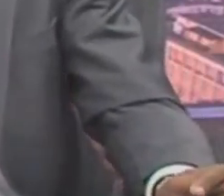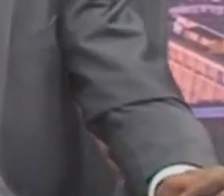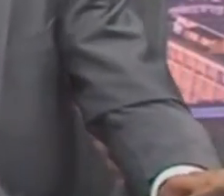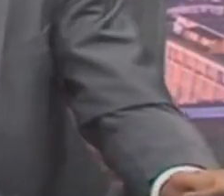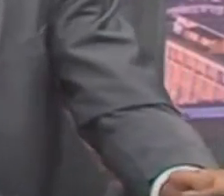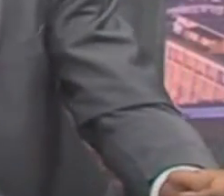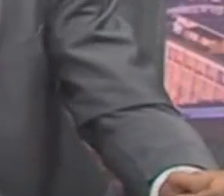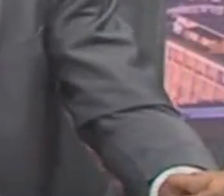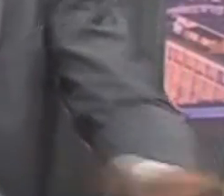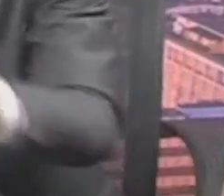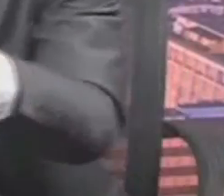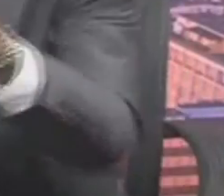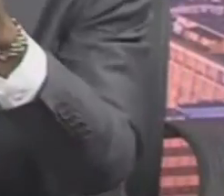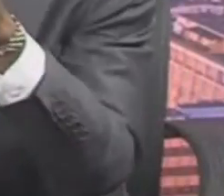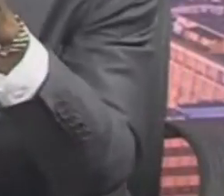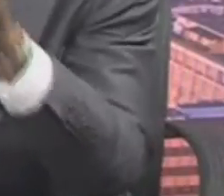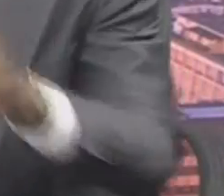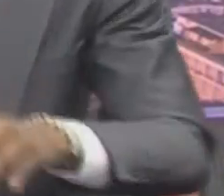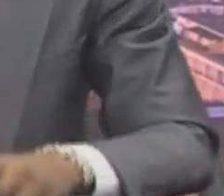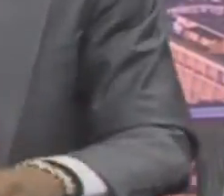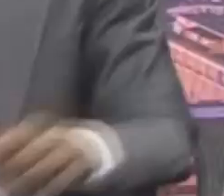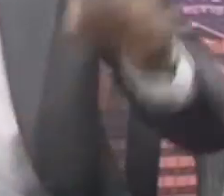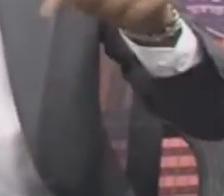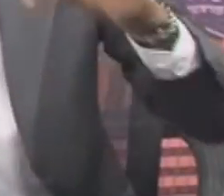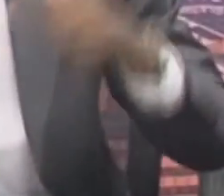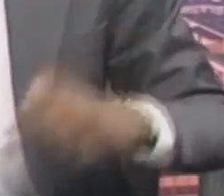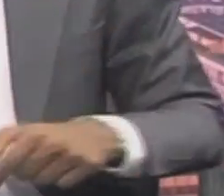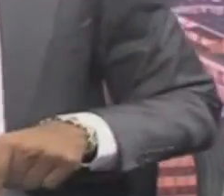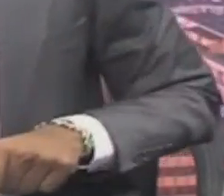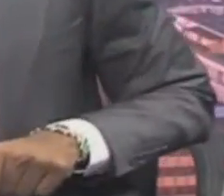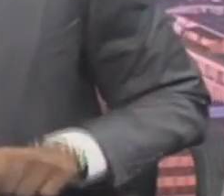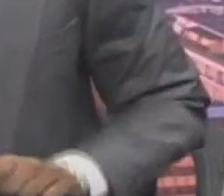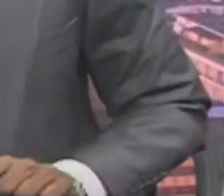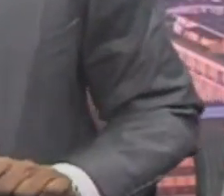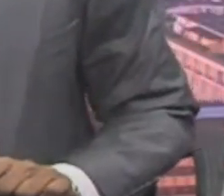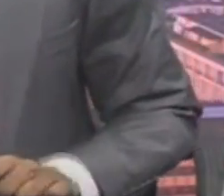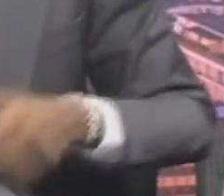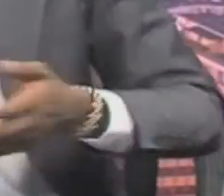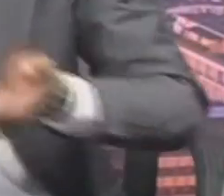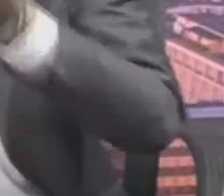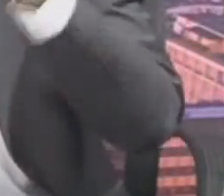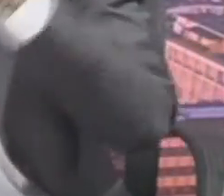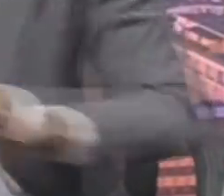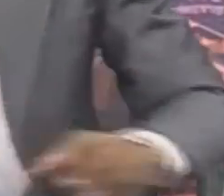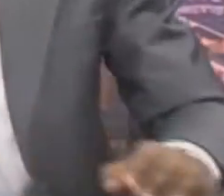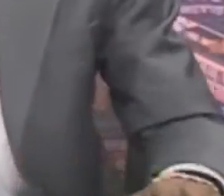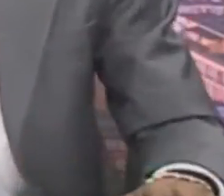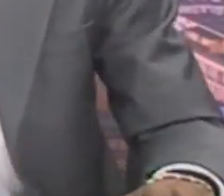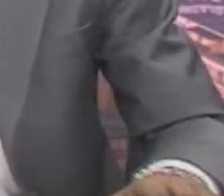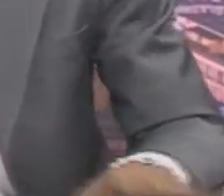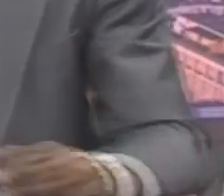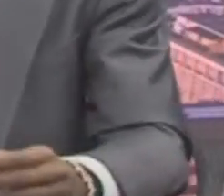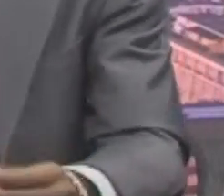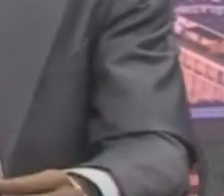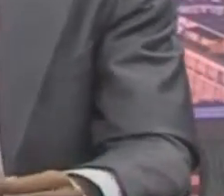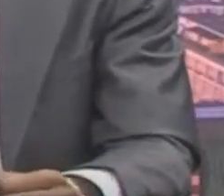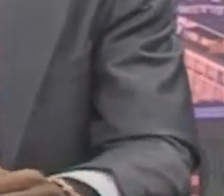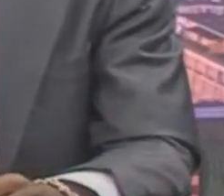large family. Kwanza Miguna is a unique last born. He's the only last born najua haelewani na baba kabisa.